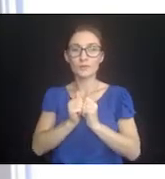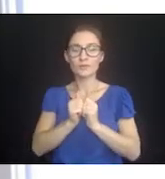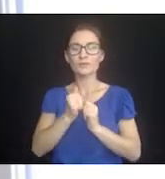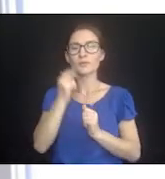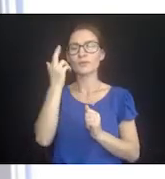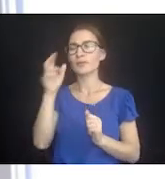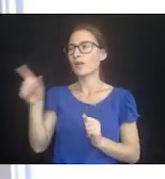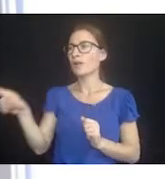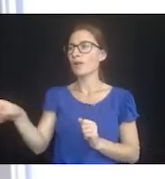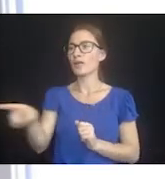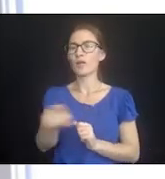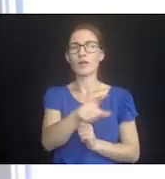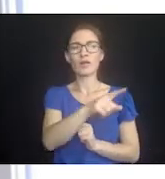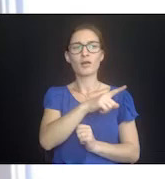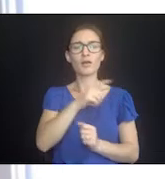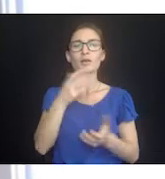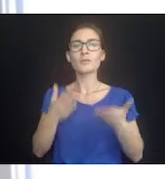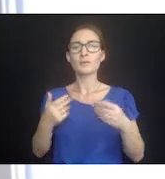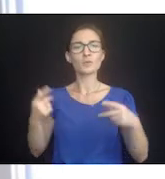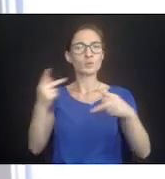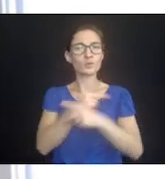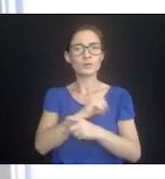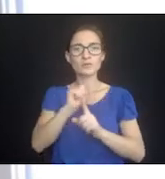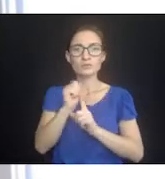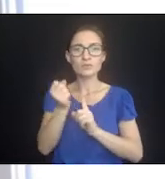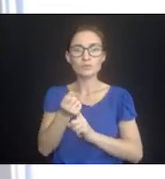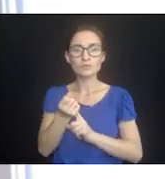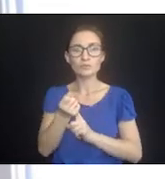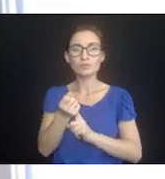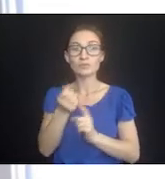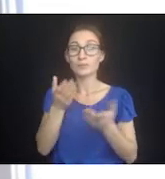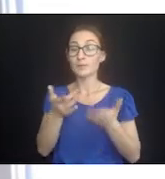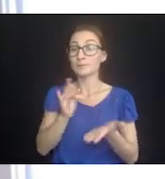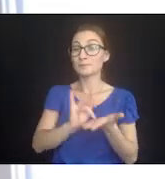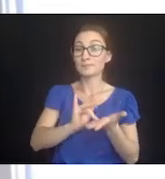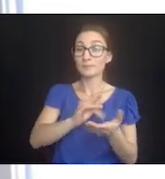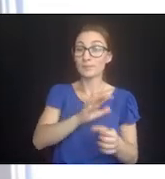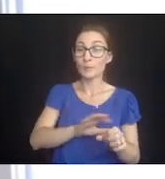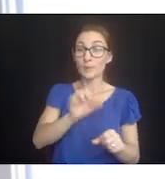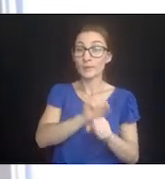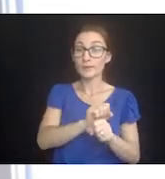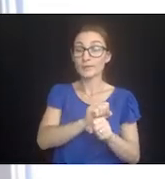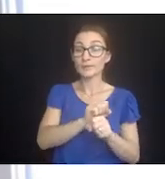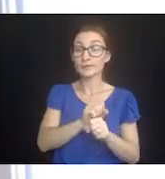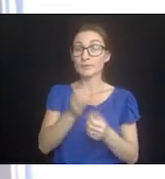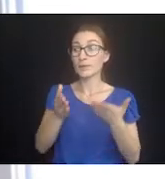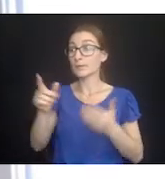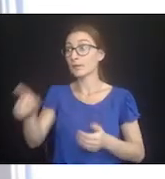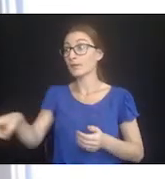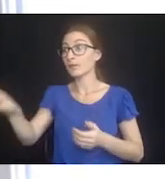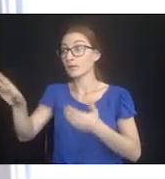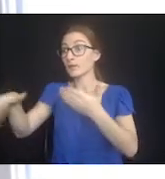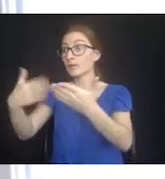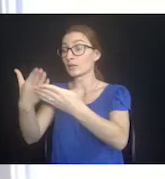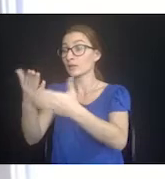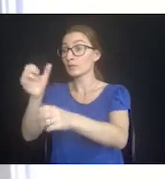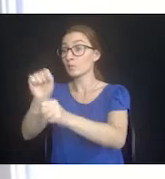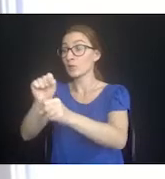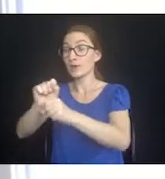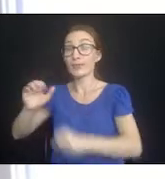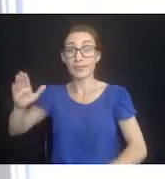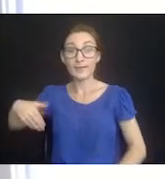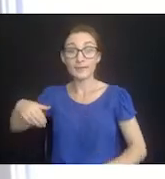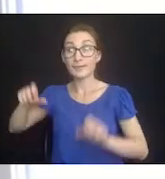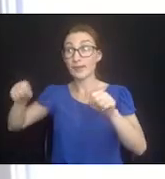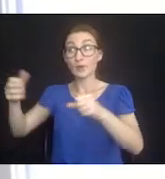traffic together. I started to realize there are other people here who may be in a worse situation than me. Maybe they have a